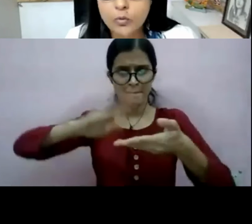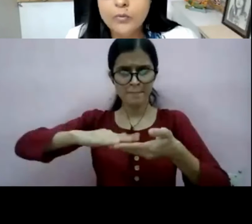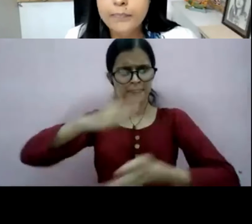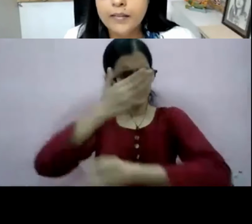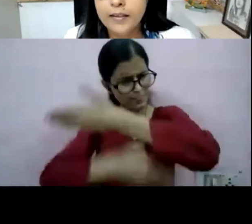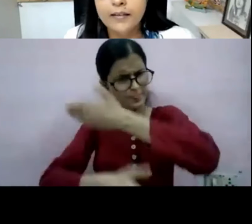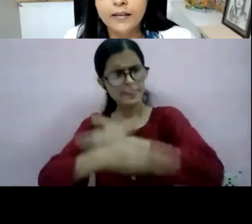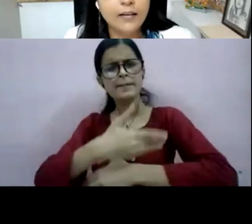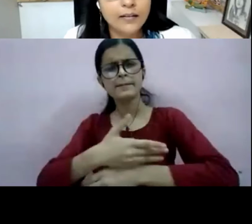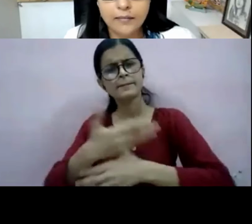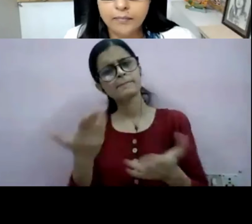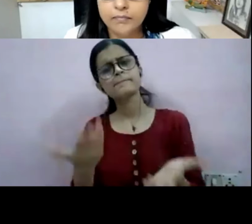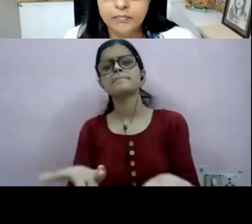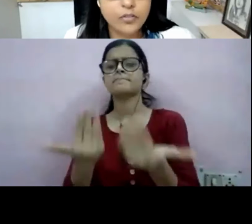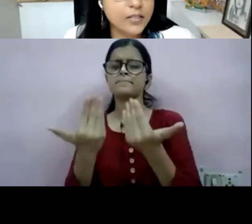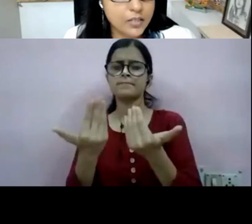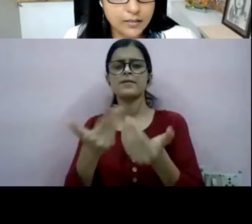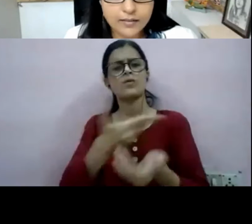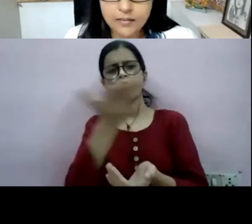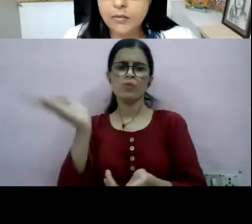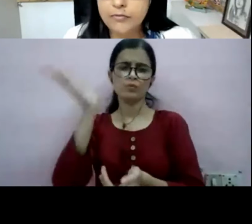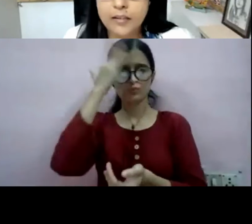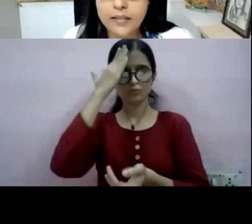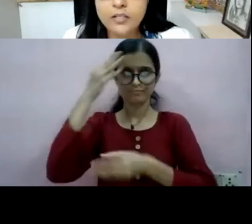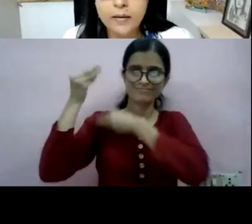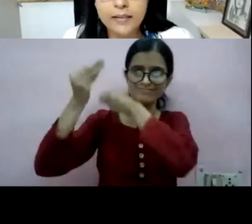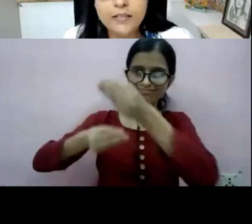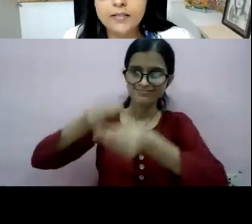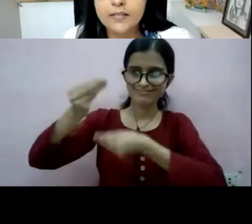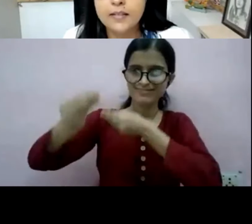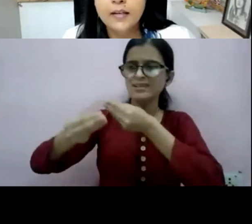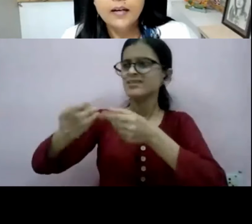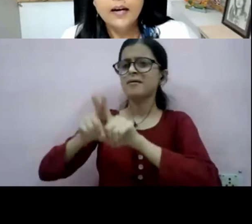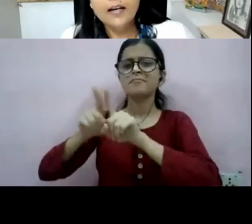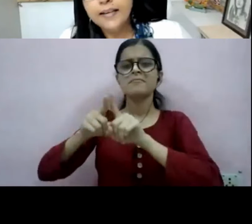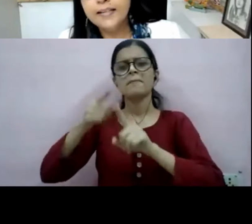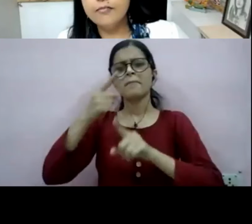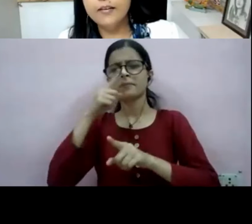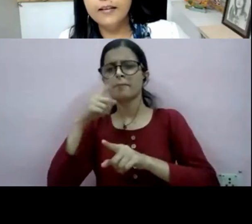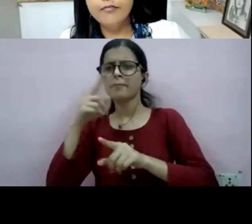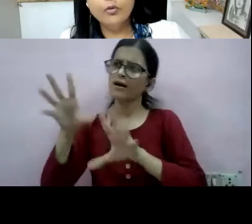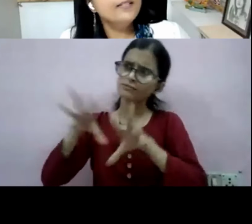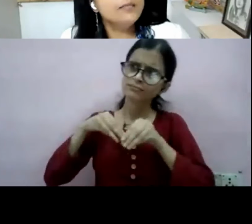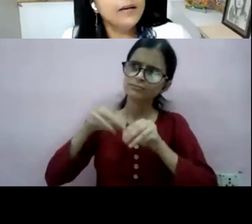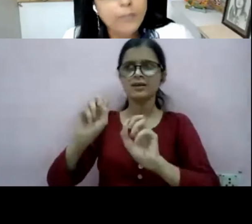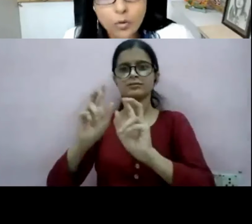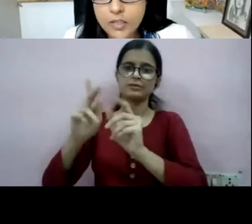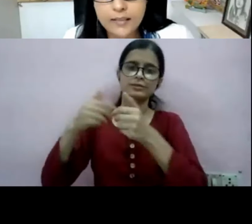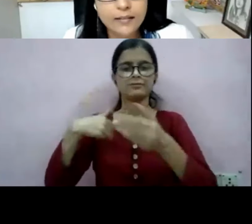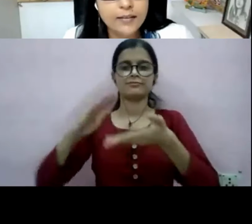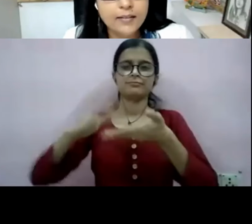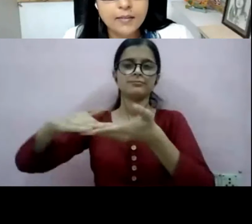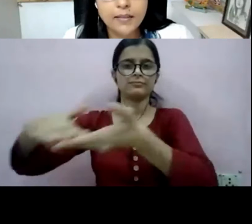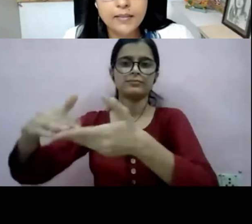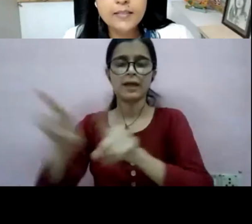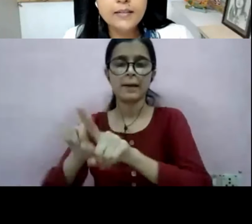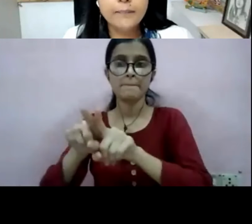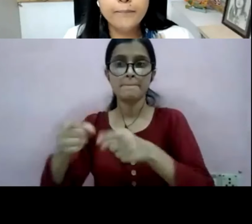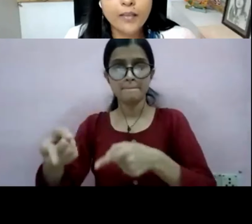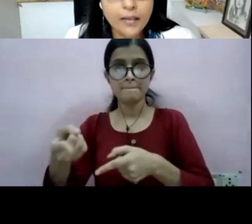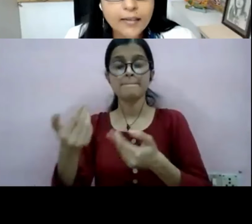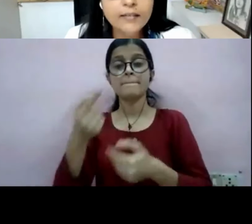we know, in our traditional system of arranged marriages, are negatively influenced by both gender and